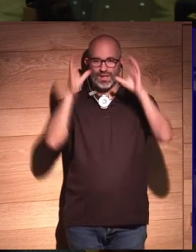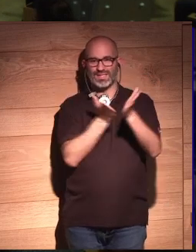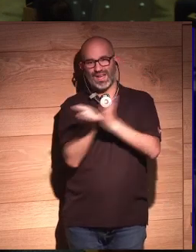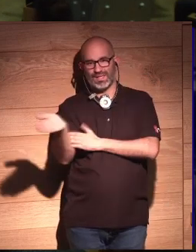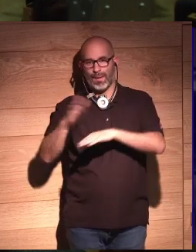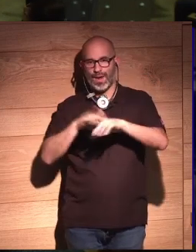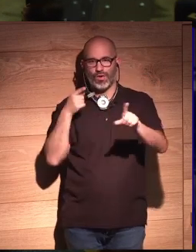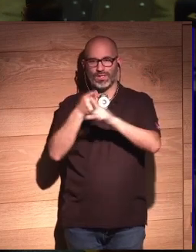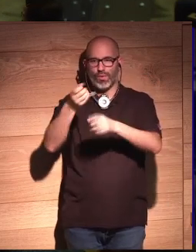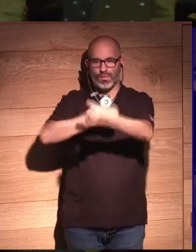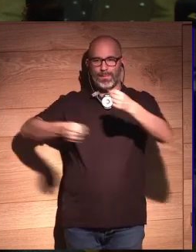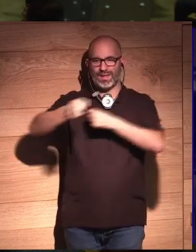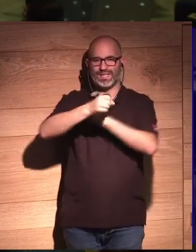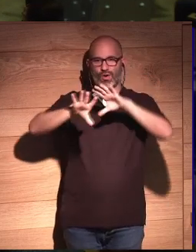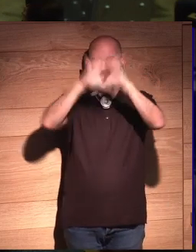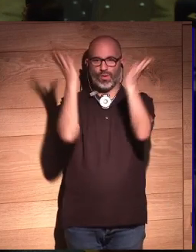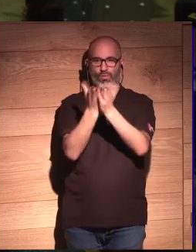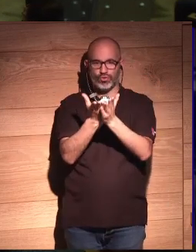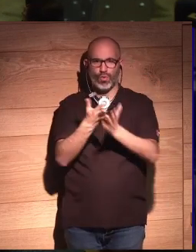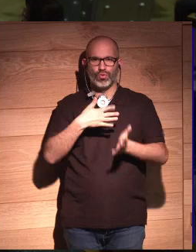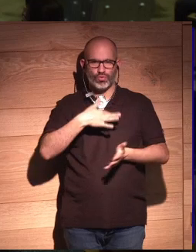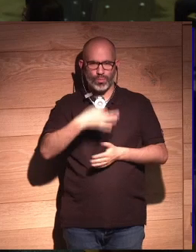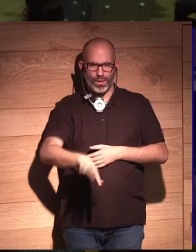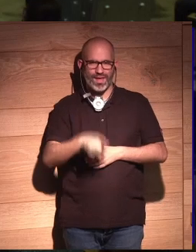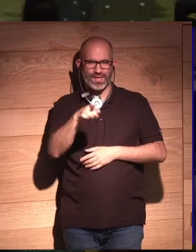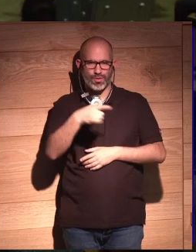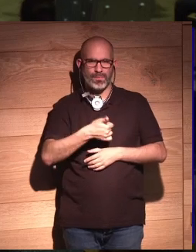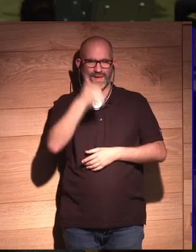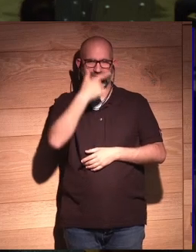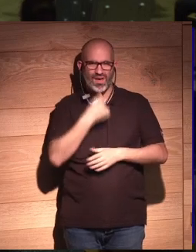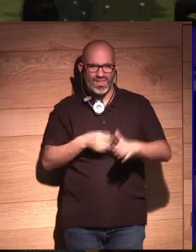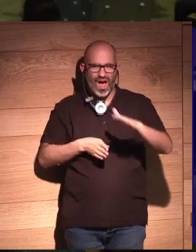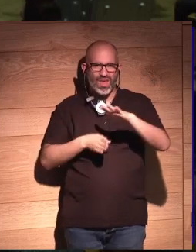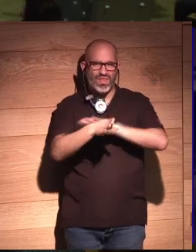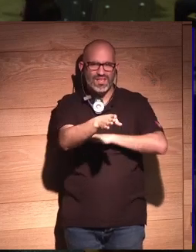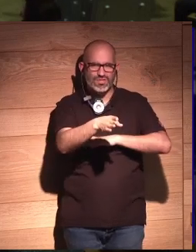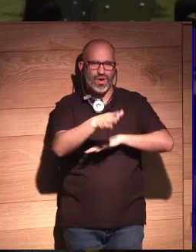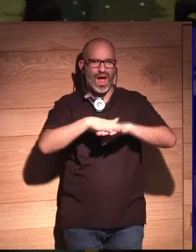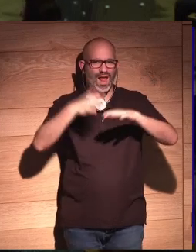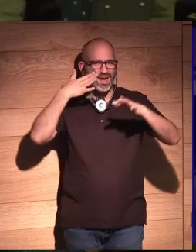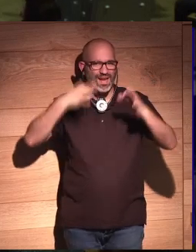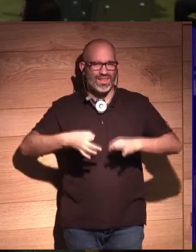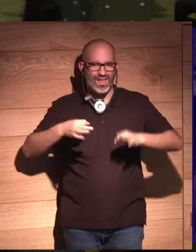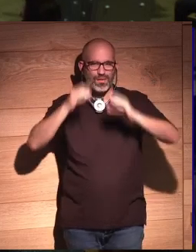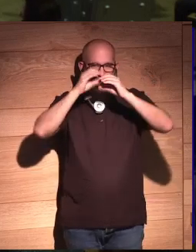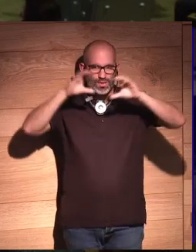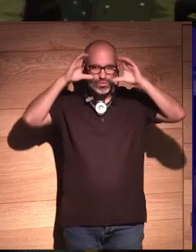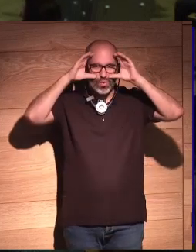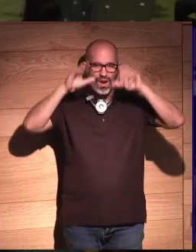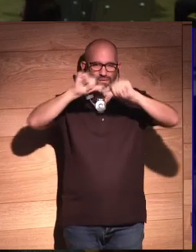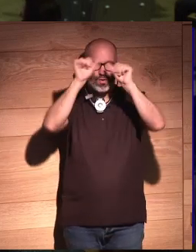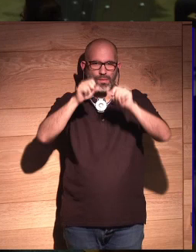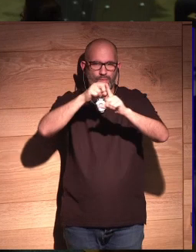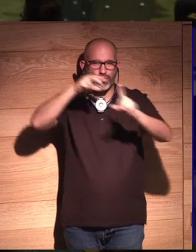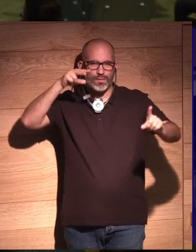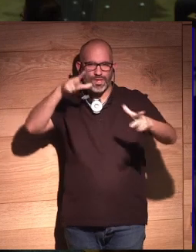be easier to get access to VR because it's like a social thing, it's like a social service in order to make communities better? So maybe in